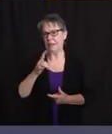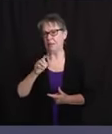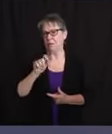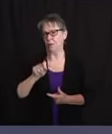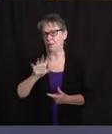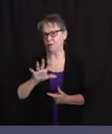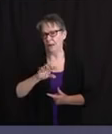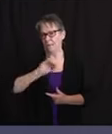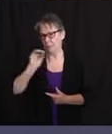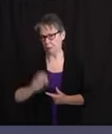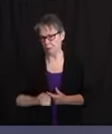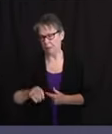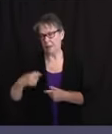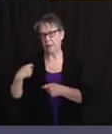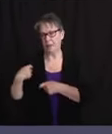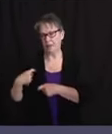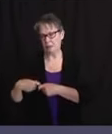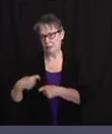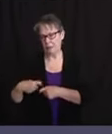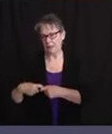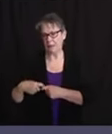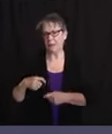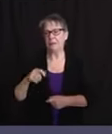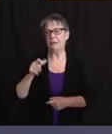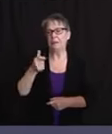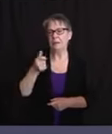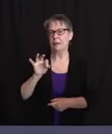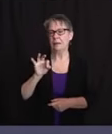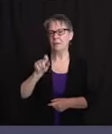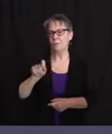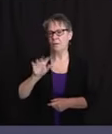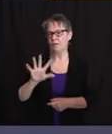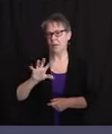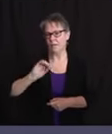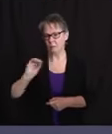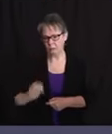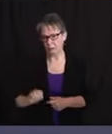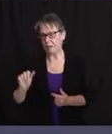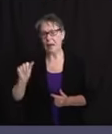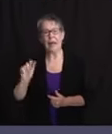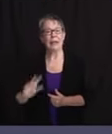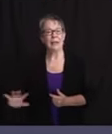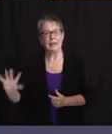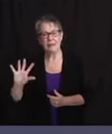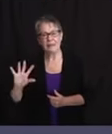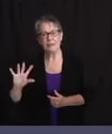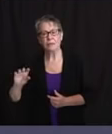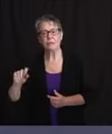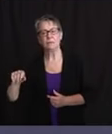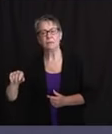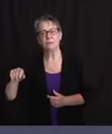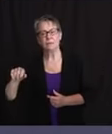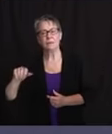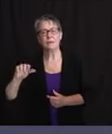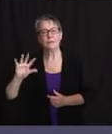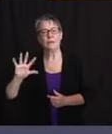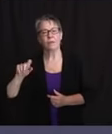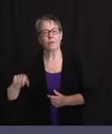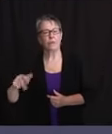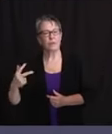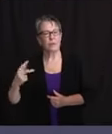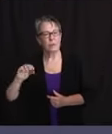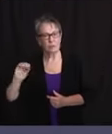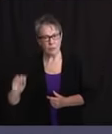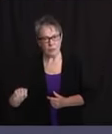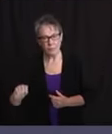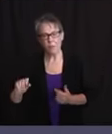19.4%, Asian, 5.4%, and other, 3.4%. At the state veterans' homes, among